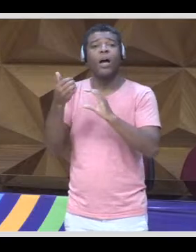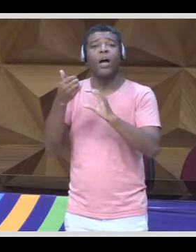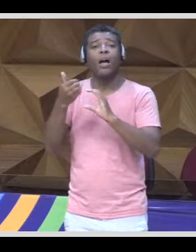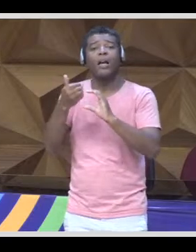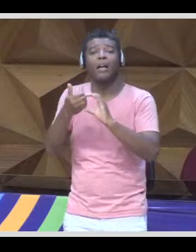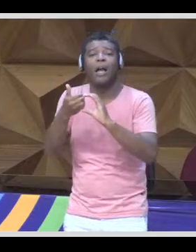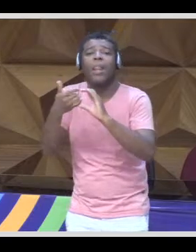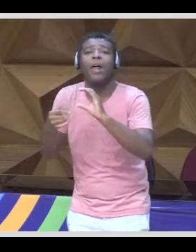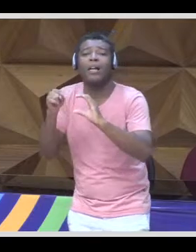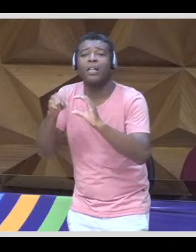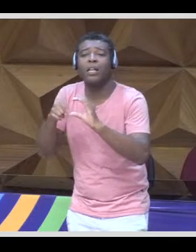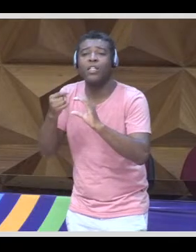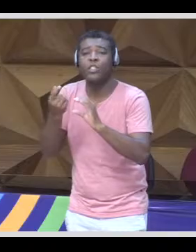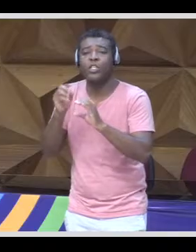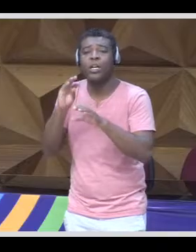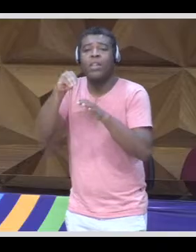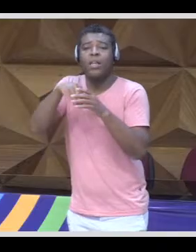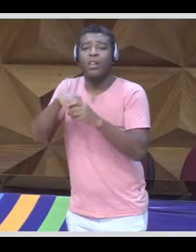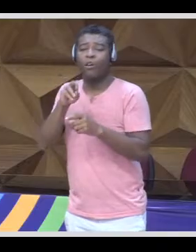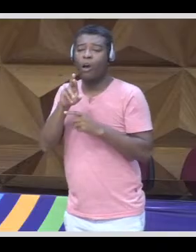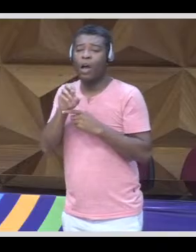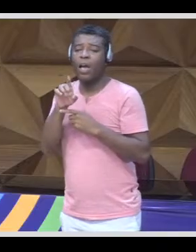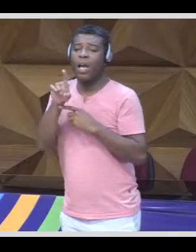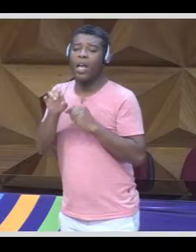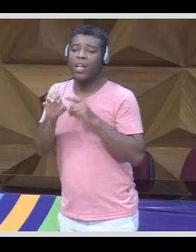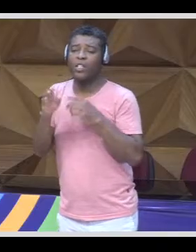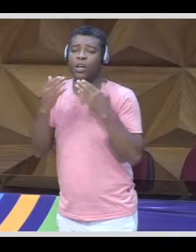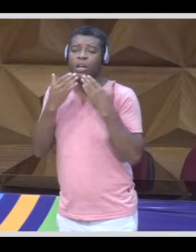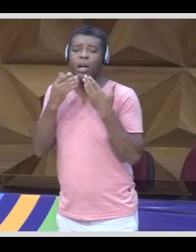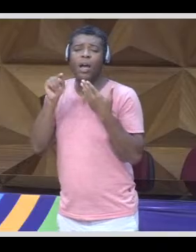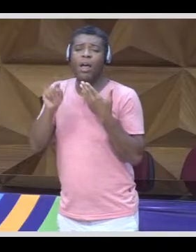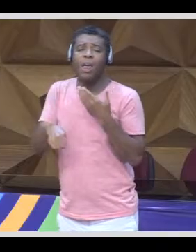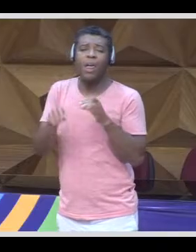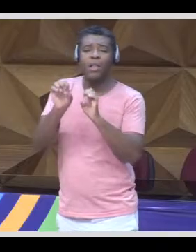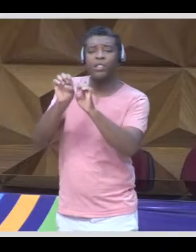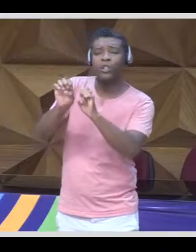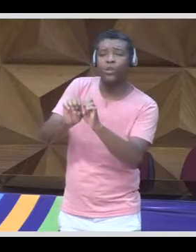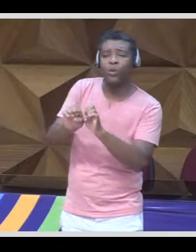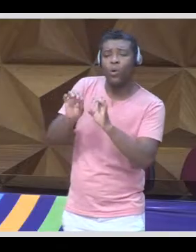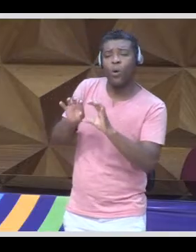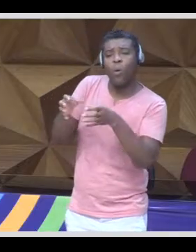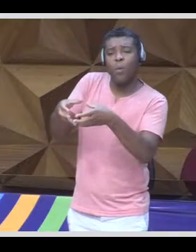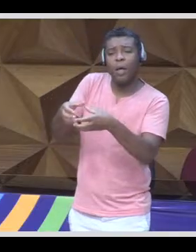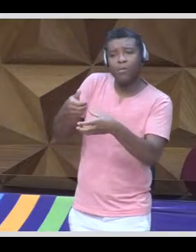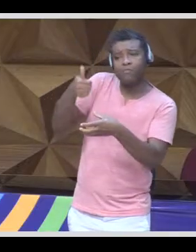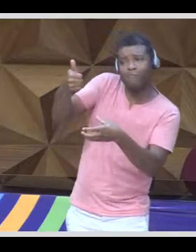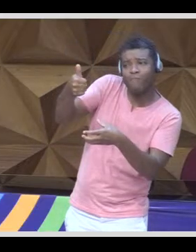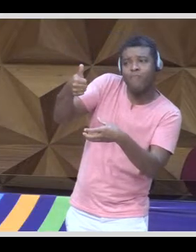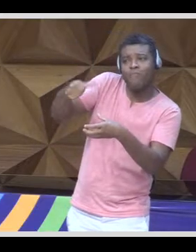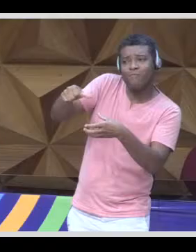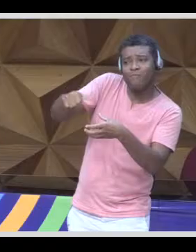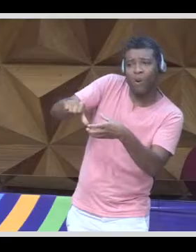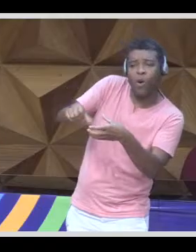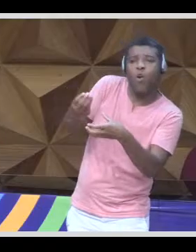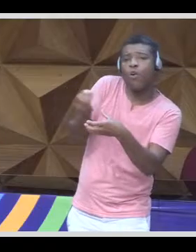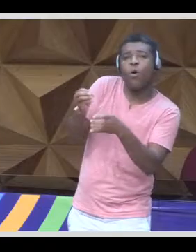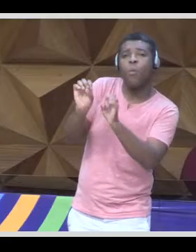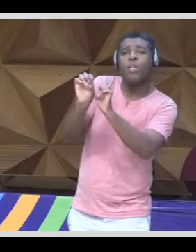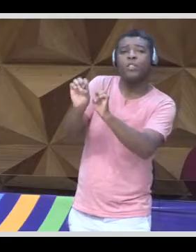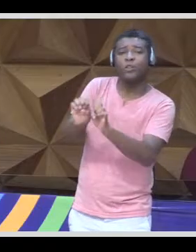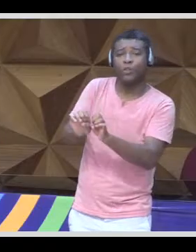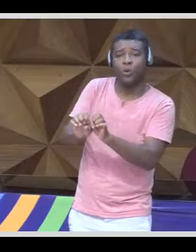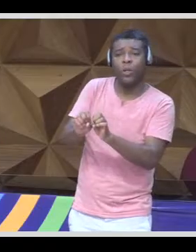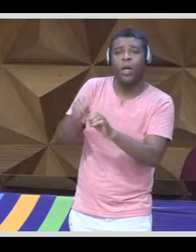community structure is. The larger the modularity, the more clear the communities are. So here we see a